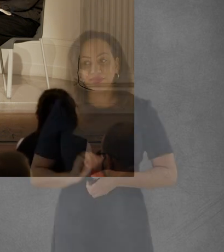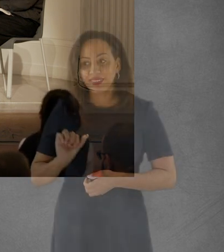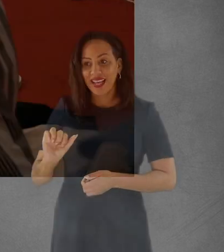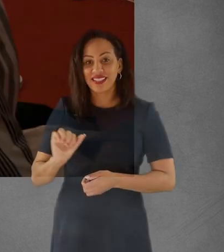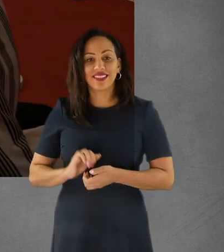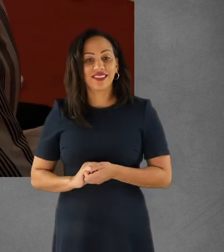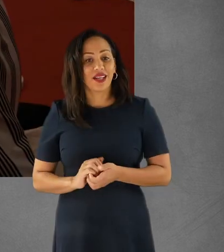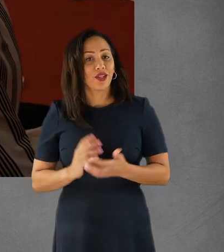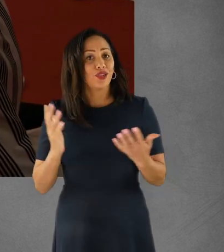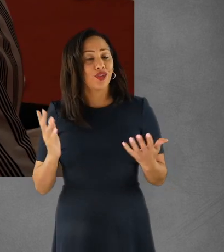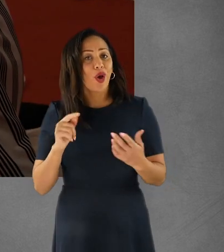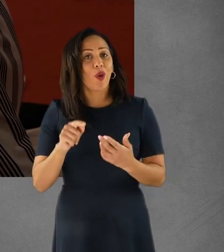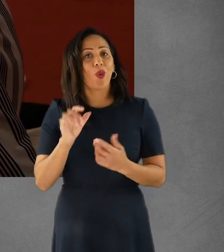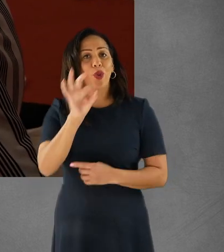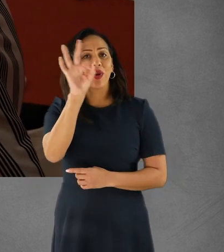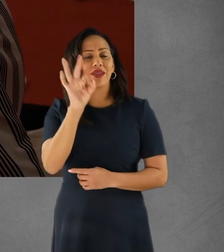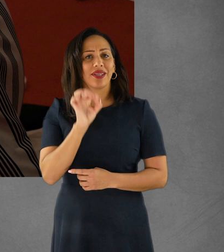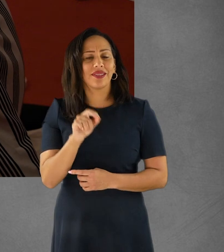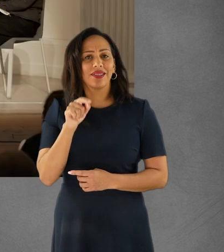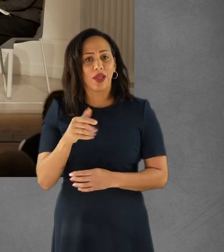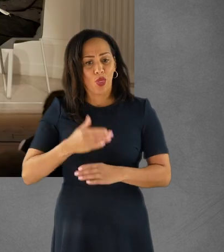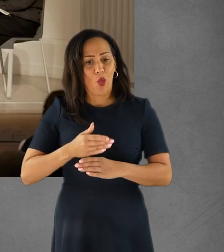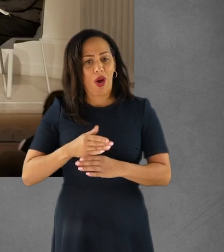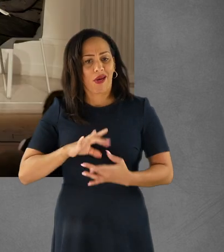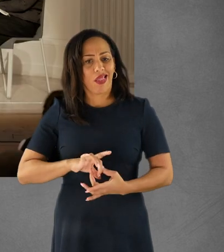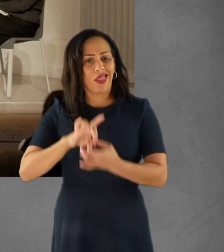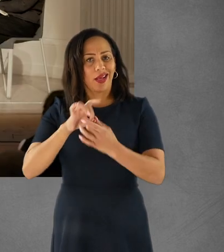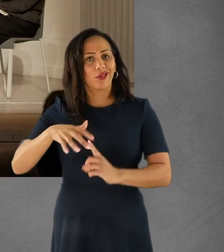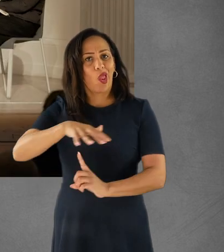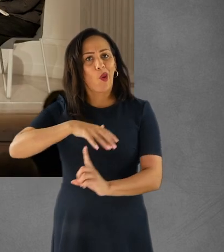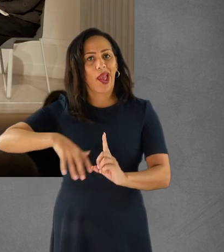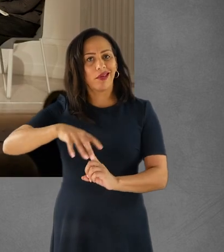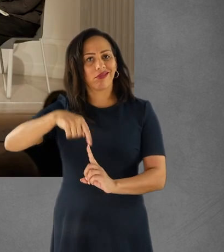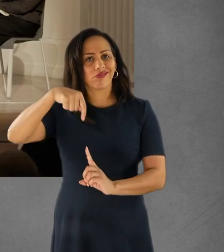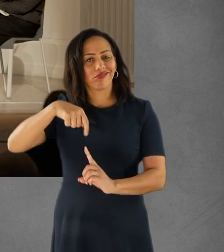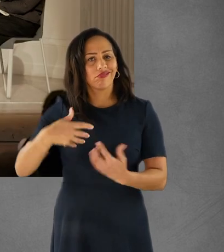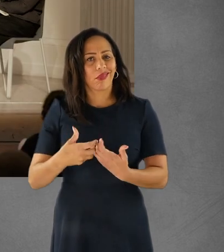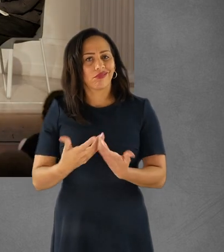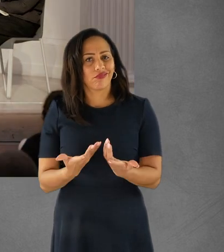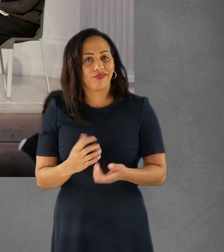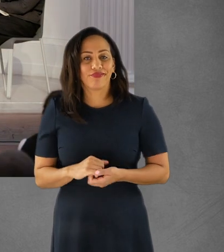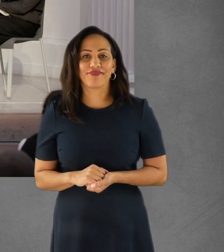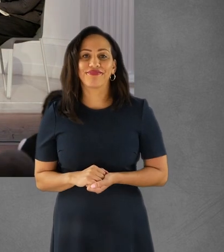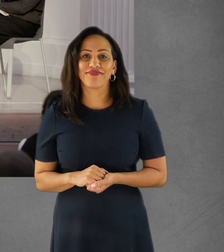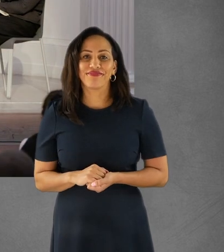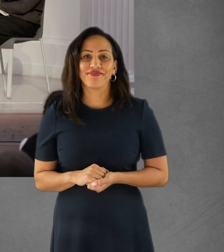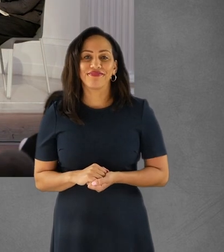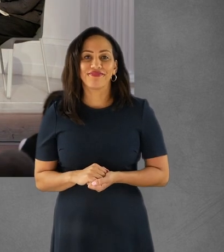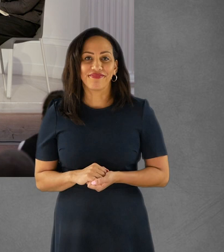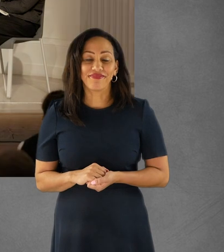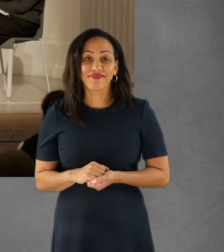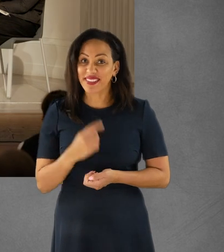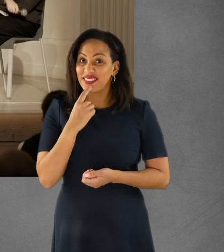location? Wow. Yes. So the question was, how does the work relate to the location? Mm. Yeah, I